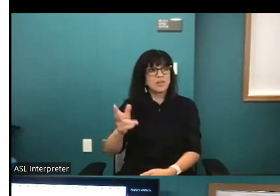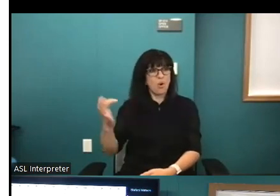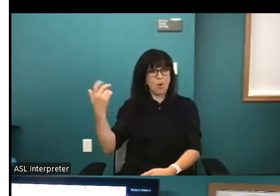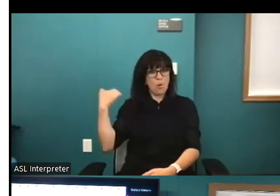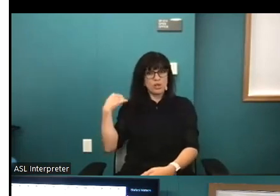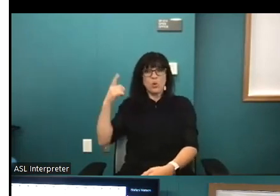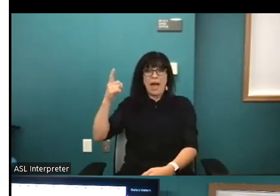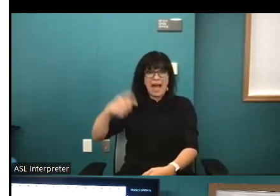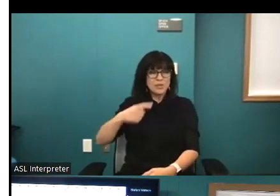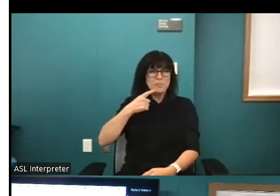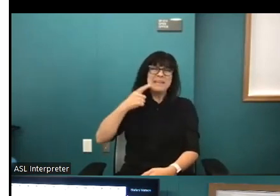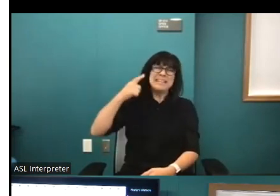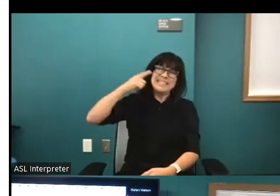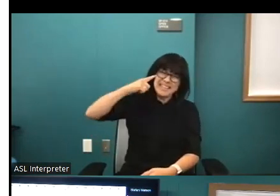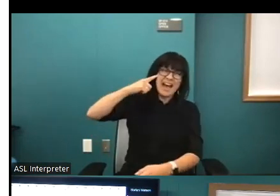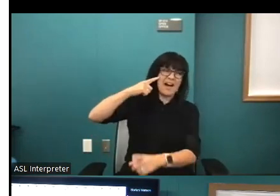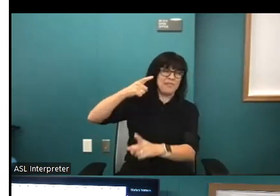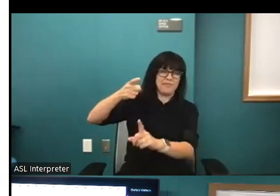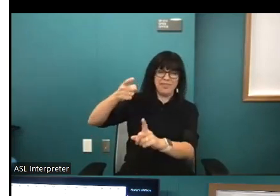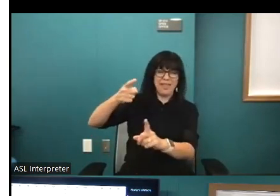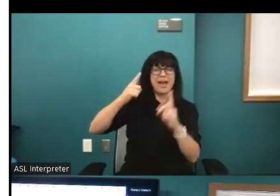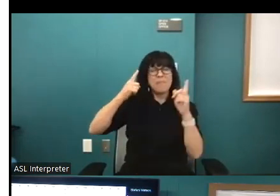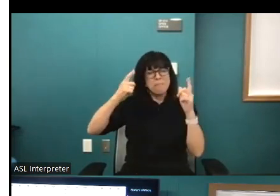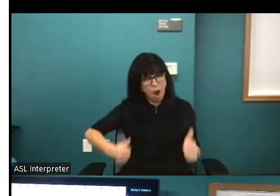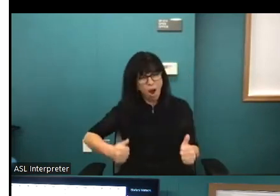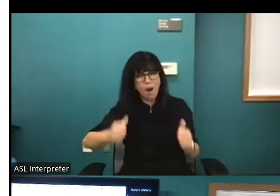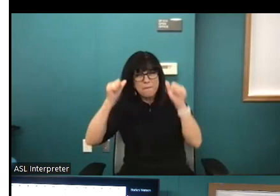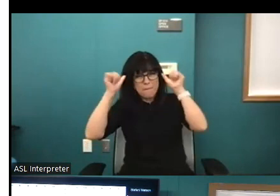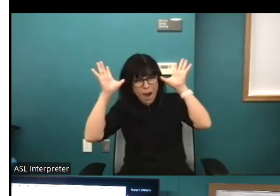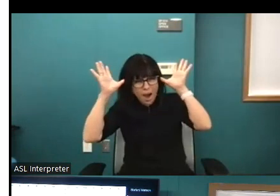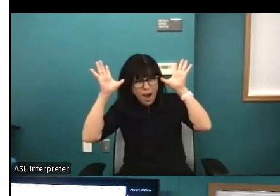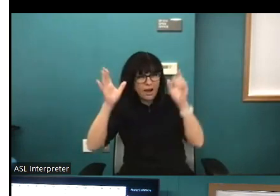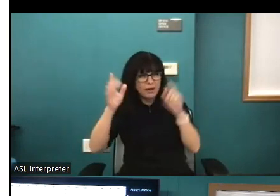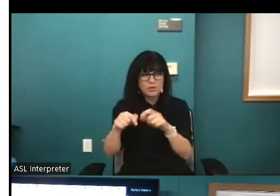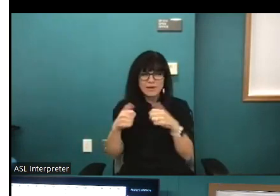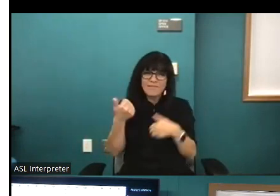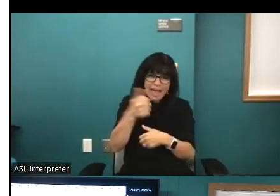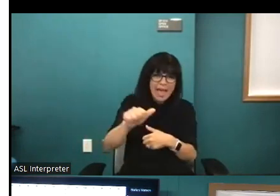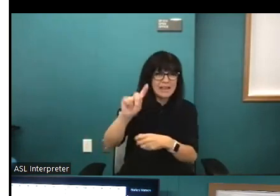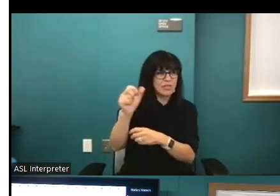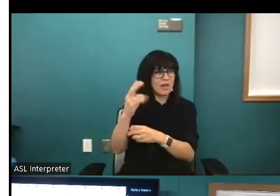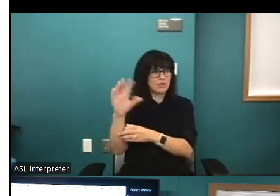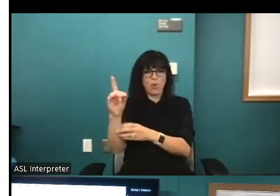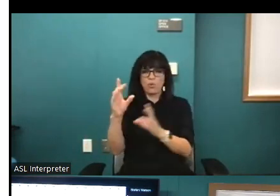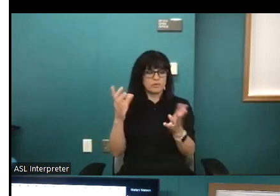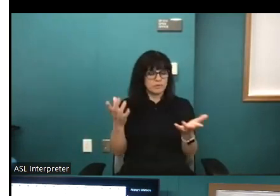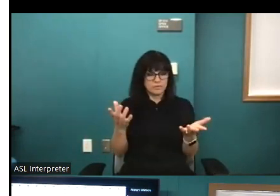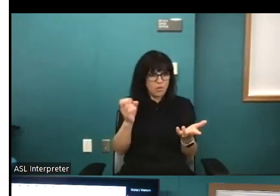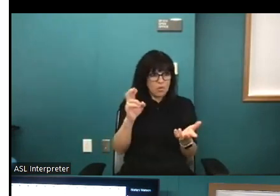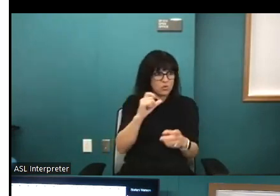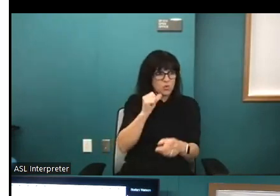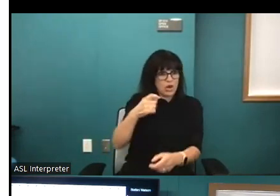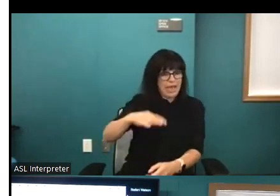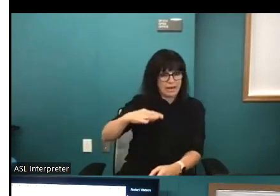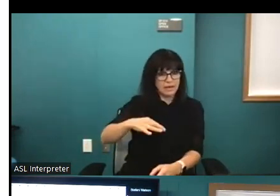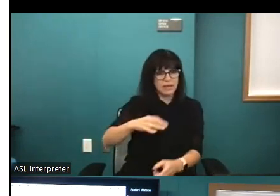when you had to be deaf as a freaking post, both ears. You couldn't have a single threshold, or you were not a candidate. Then we sort of